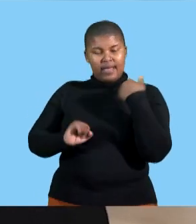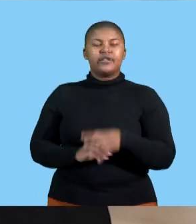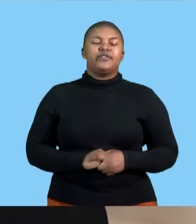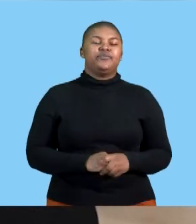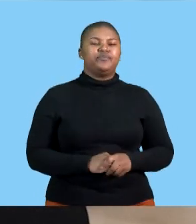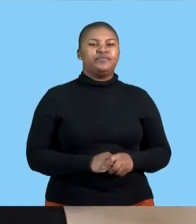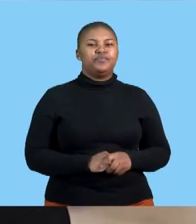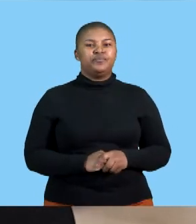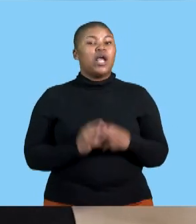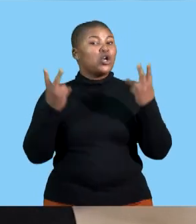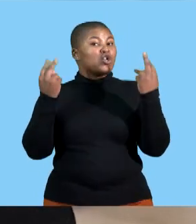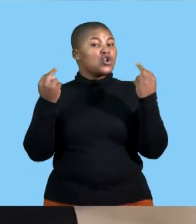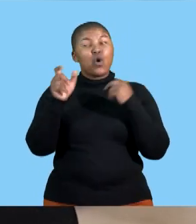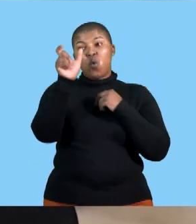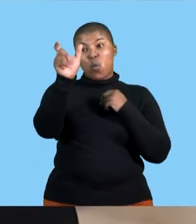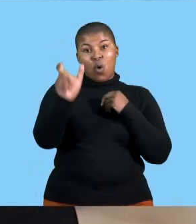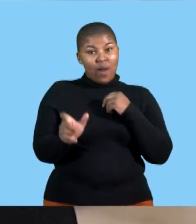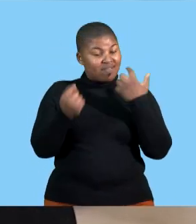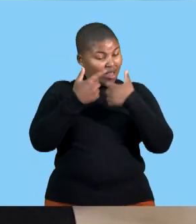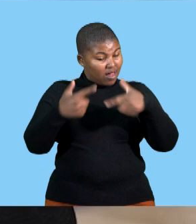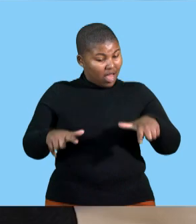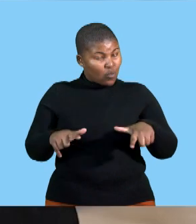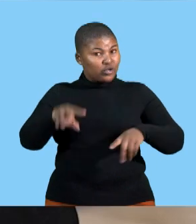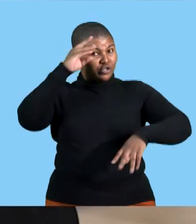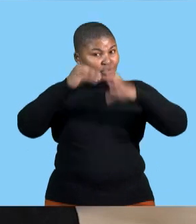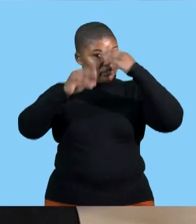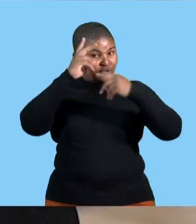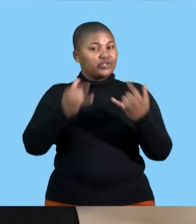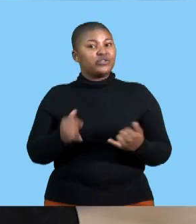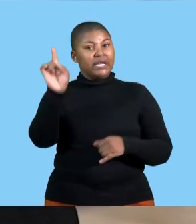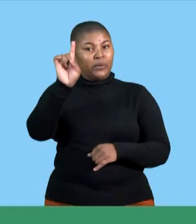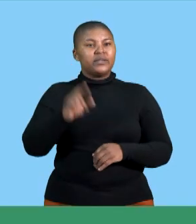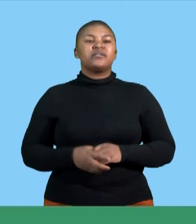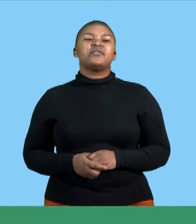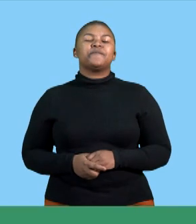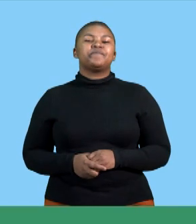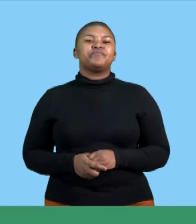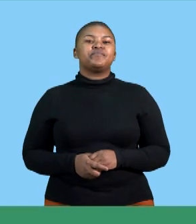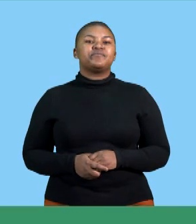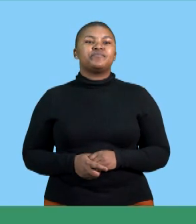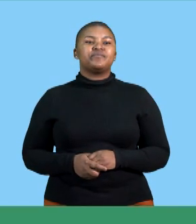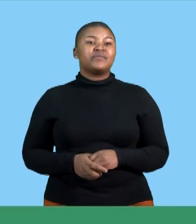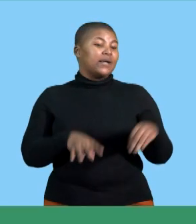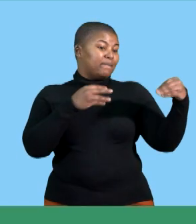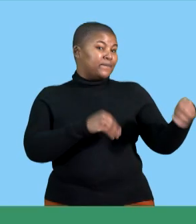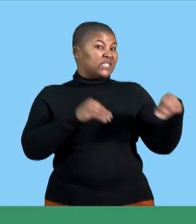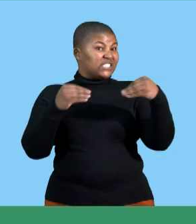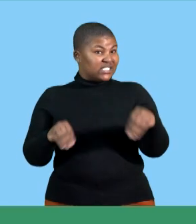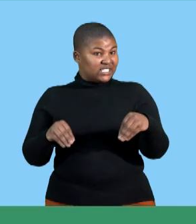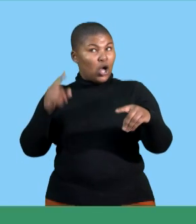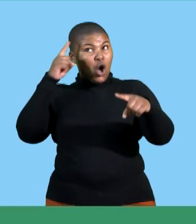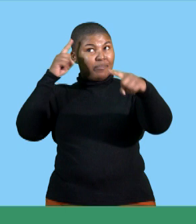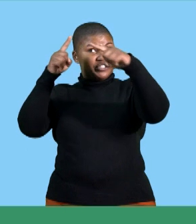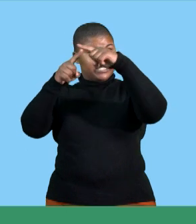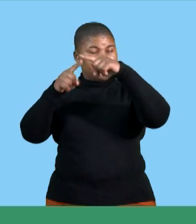new words and language that we are going to come across with during our lesson. We have business objectives, the aims and